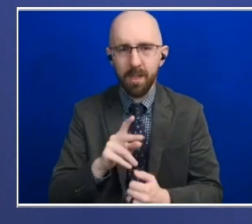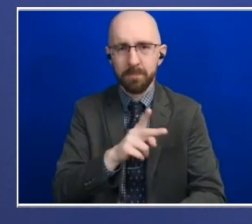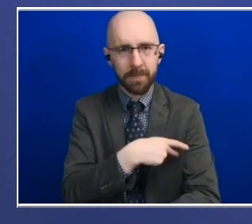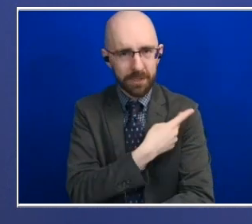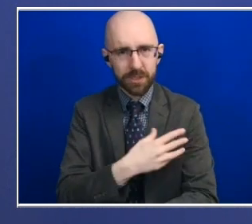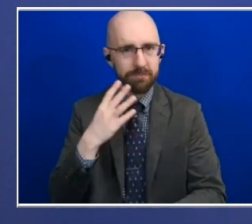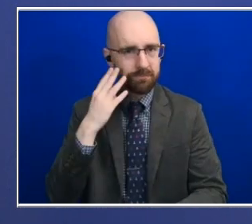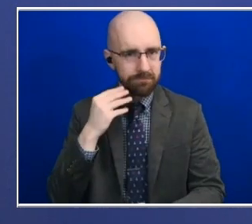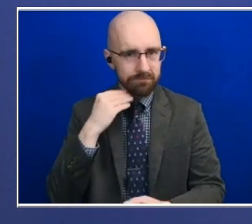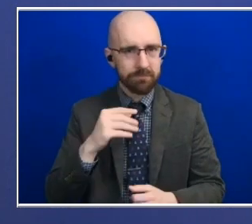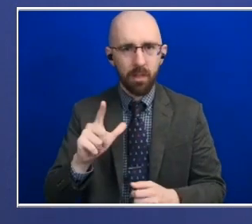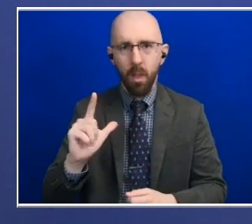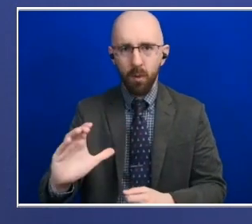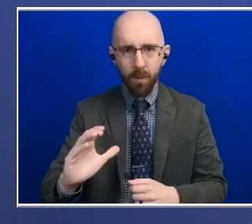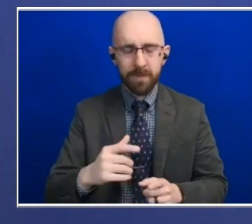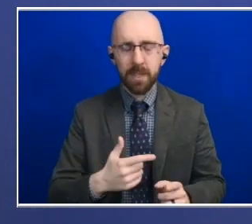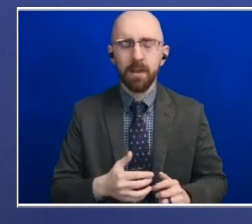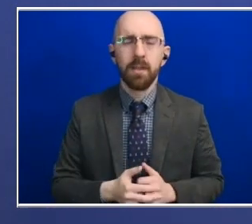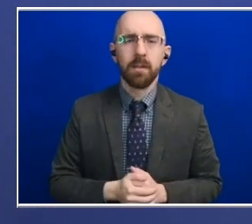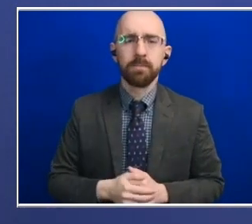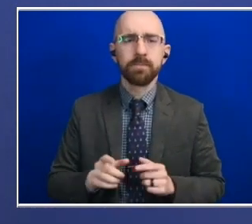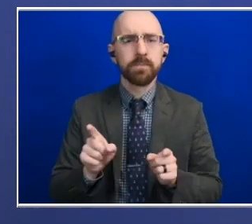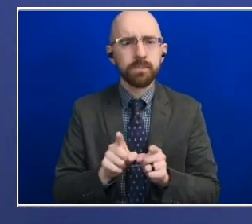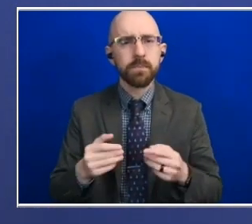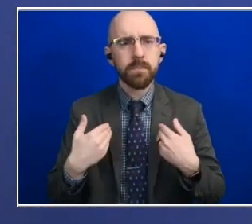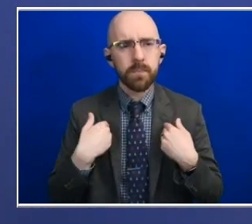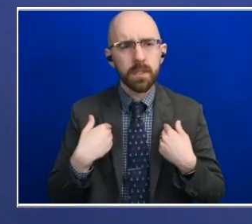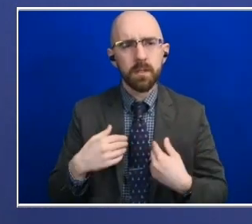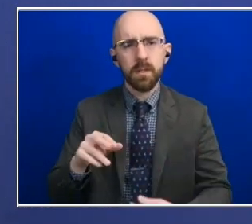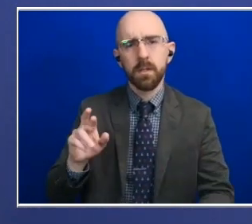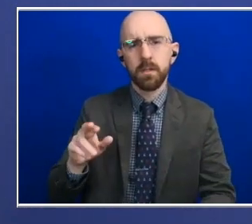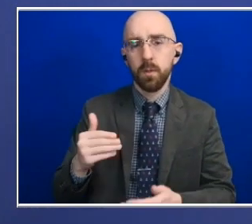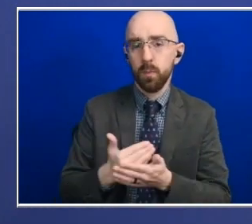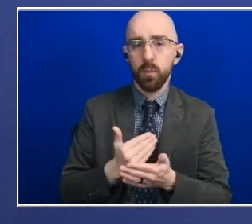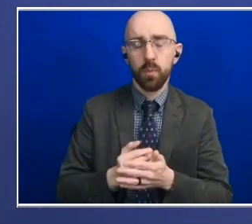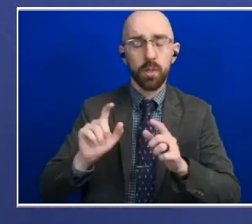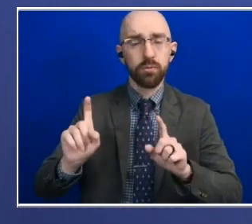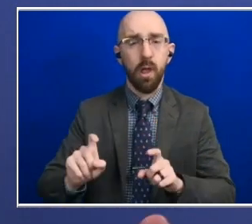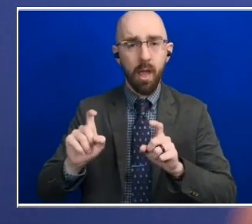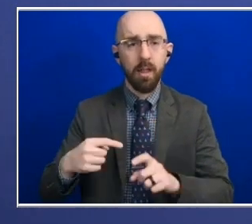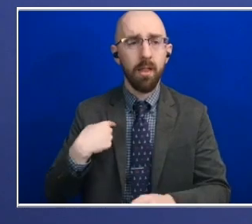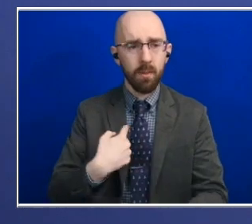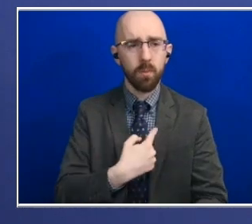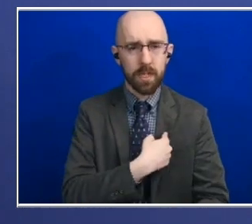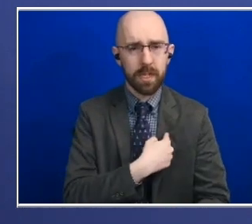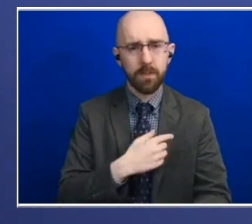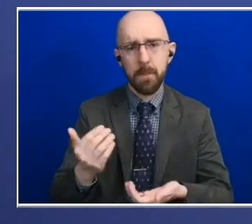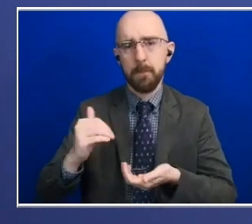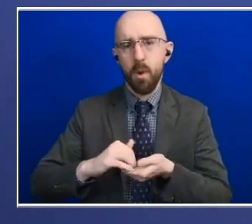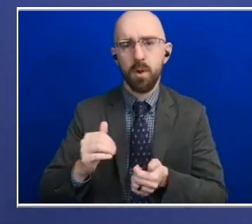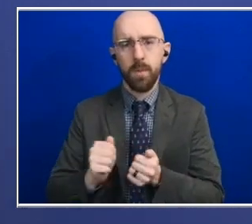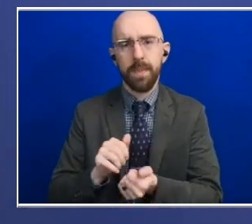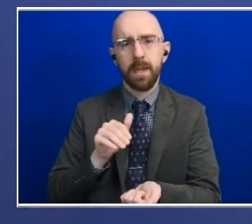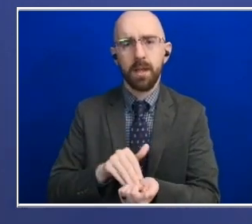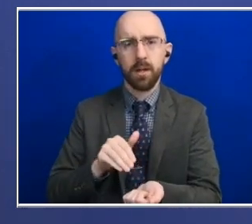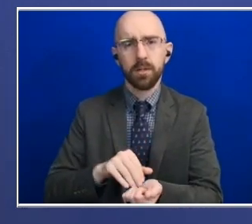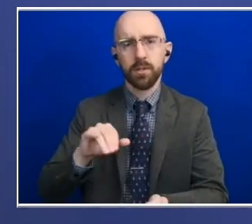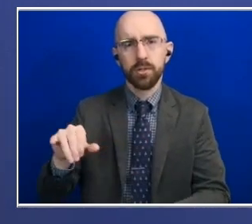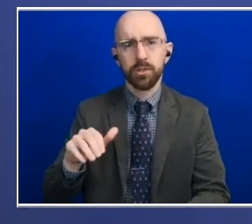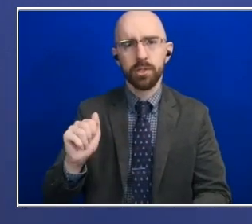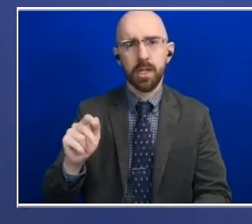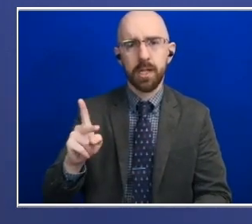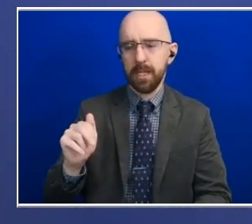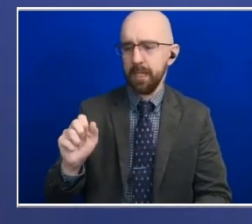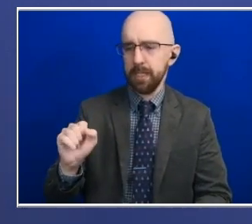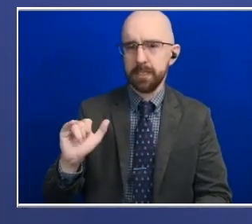COVID. We also have a new trial that we've partnered with Dr. Jakazik here at the health